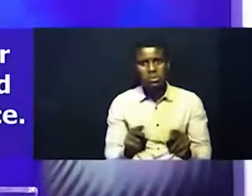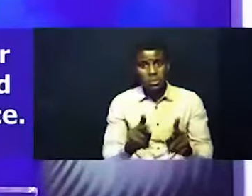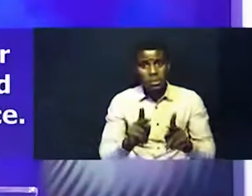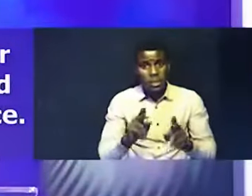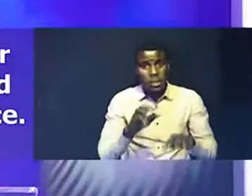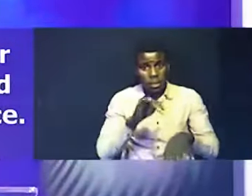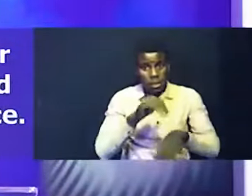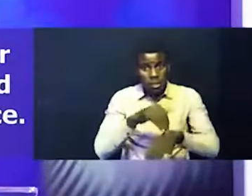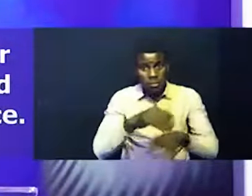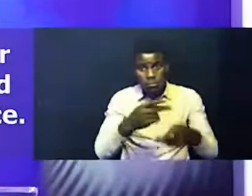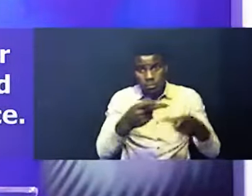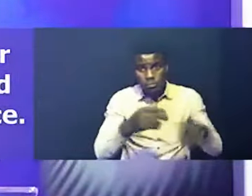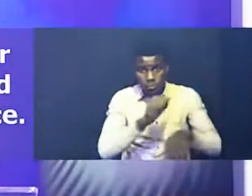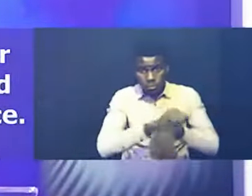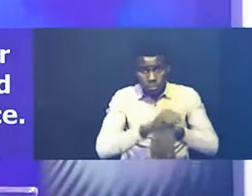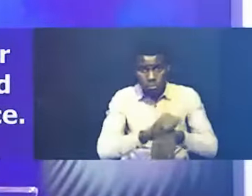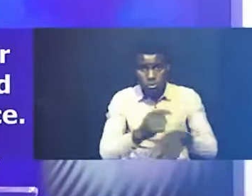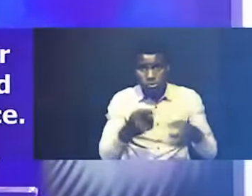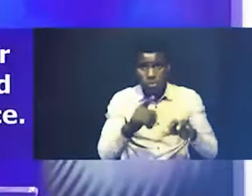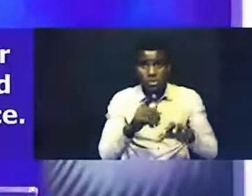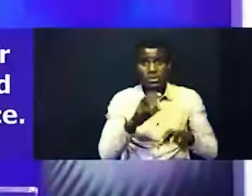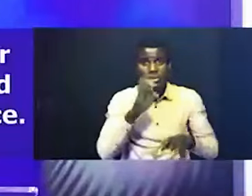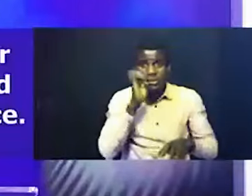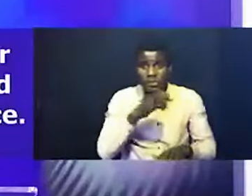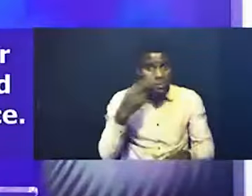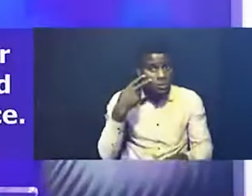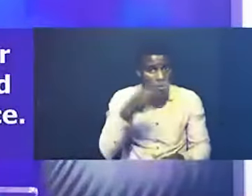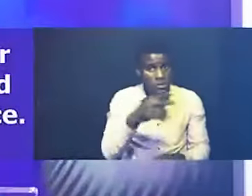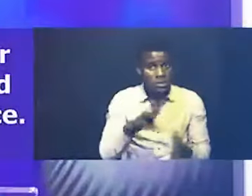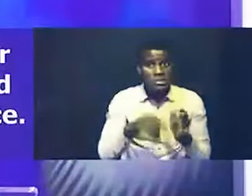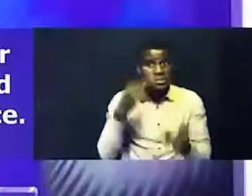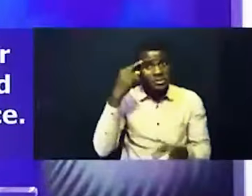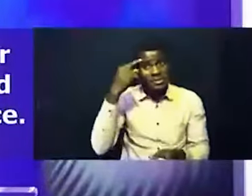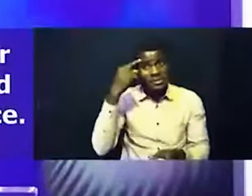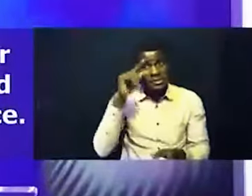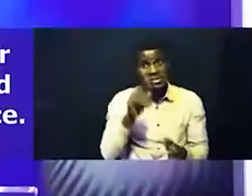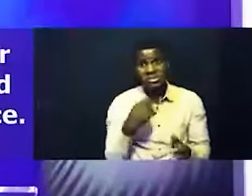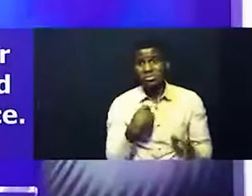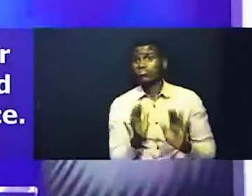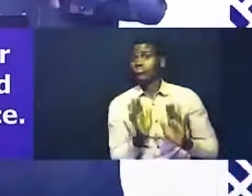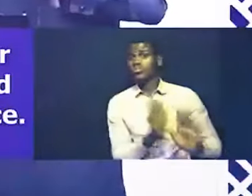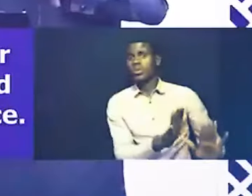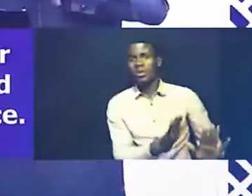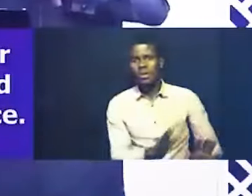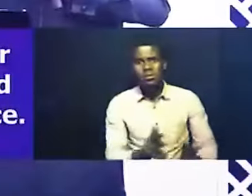be part of them otherwise you suffer persecution